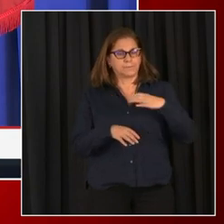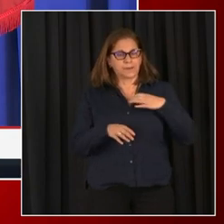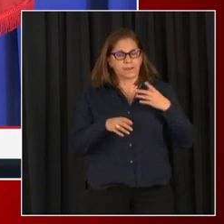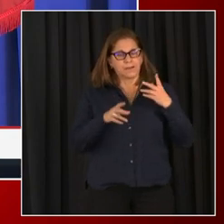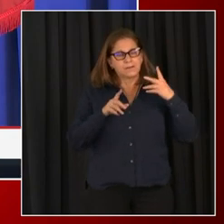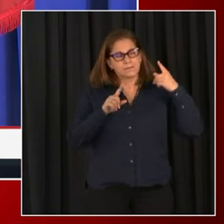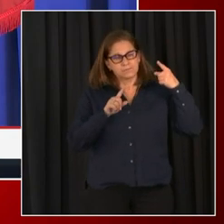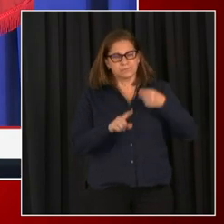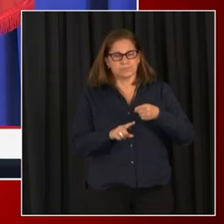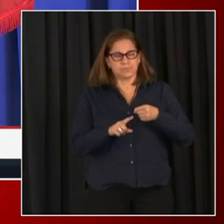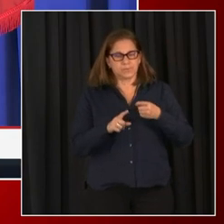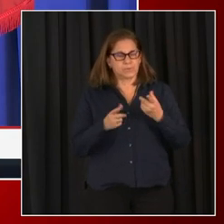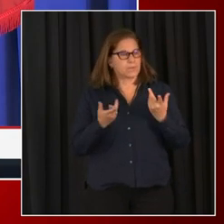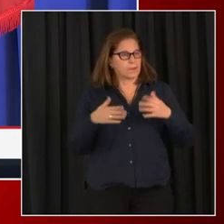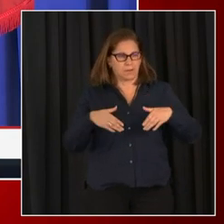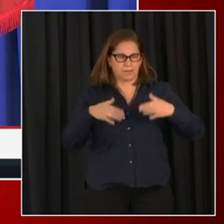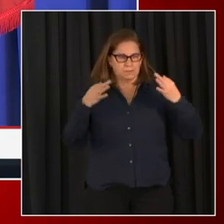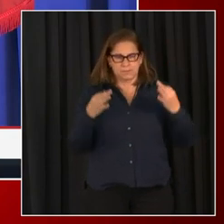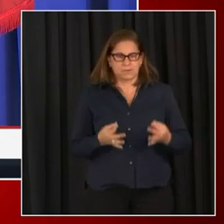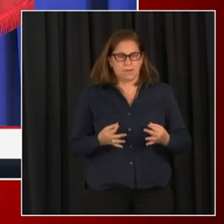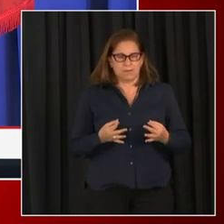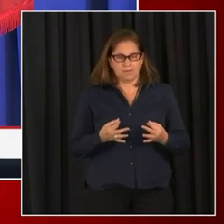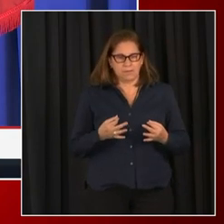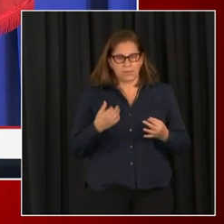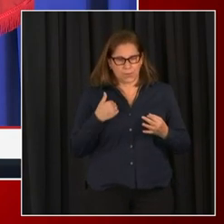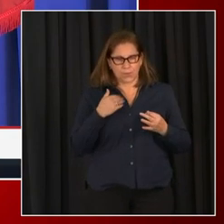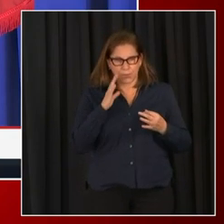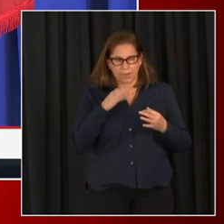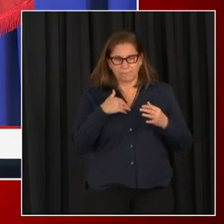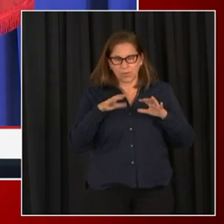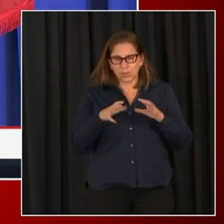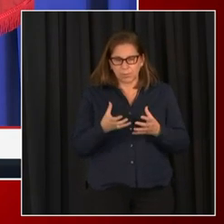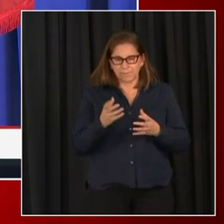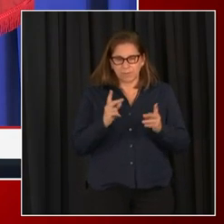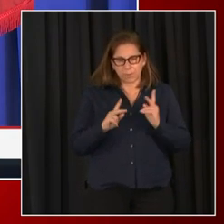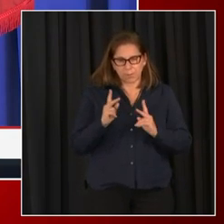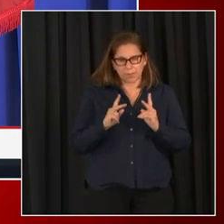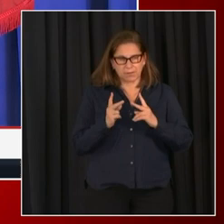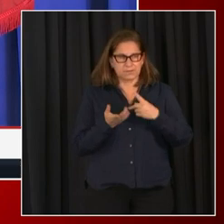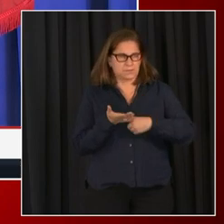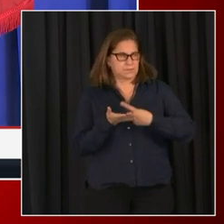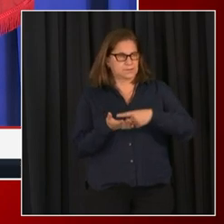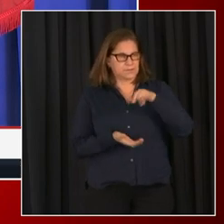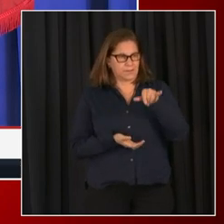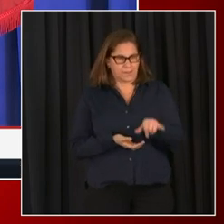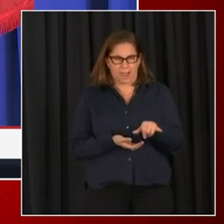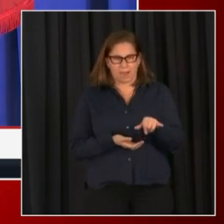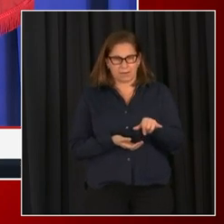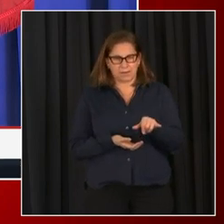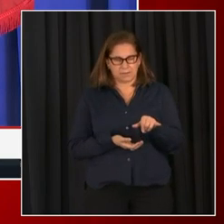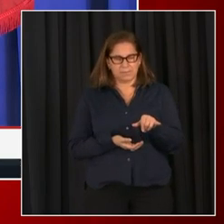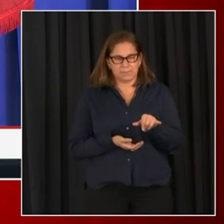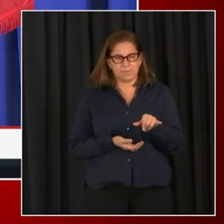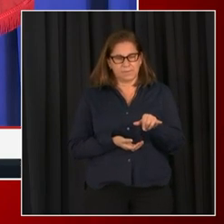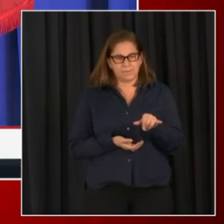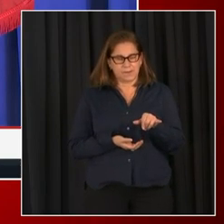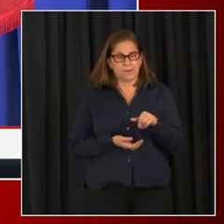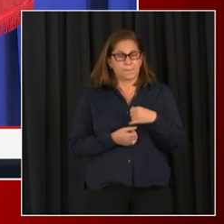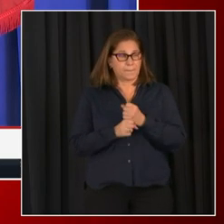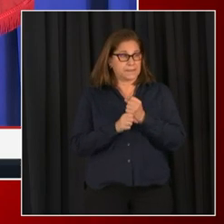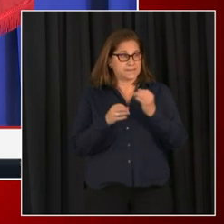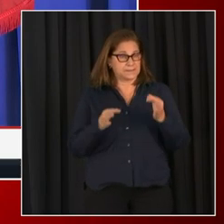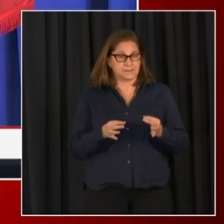some of that information first and being able to share it with their neighbors. And that's just another level of how